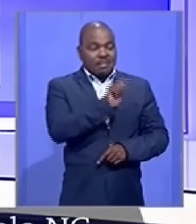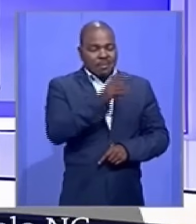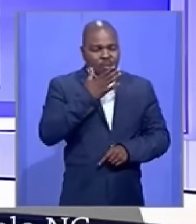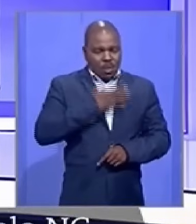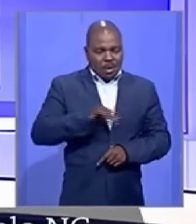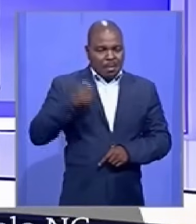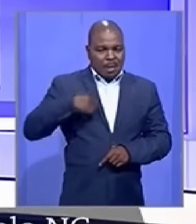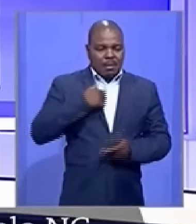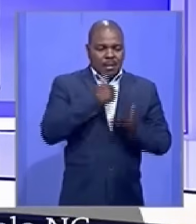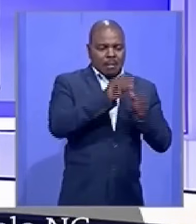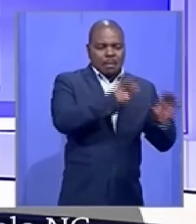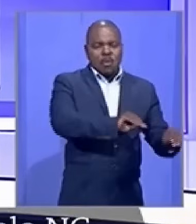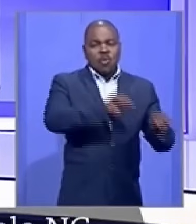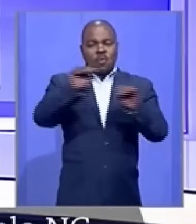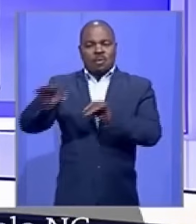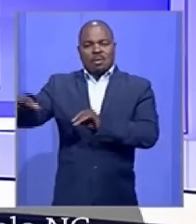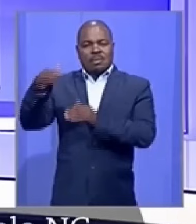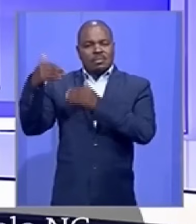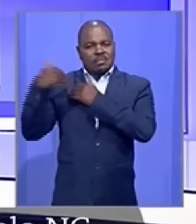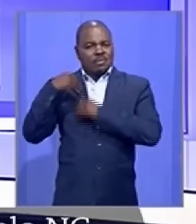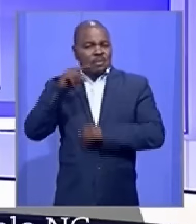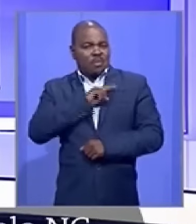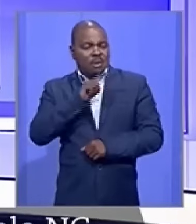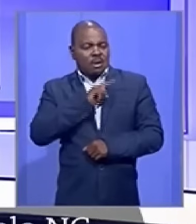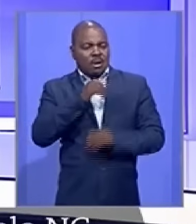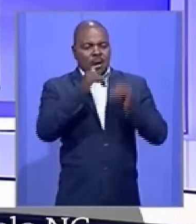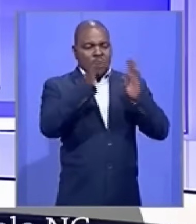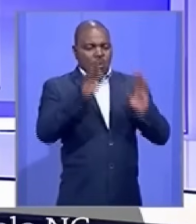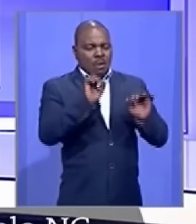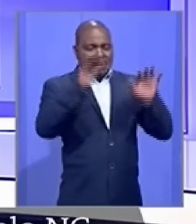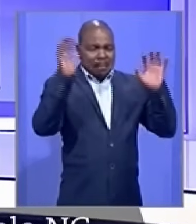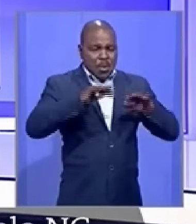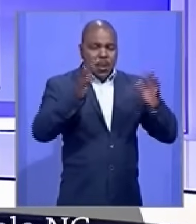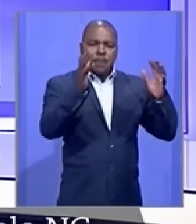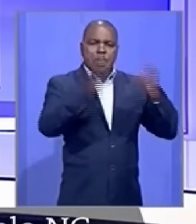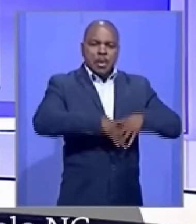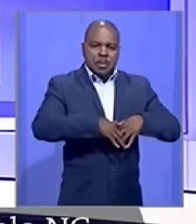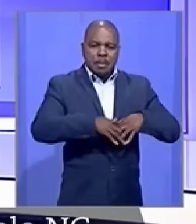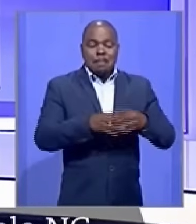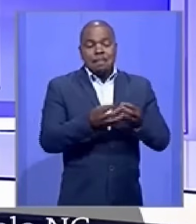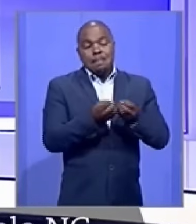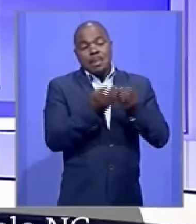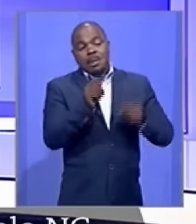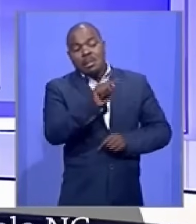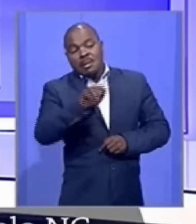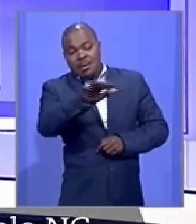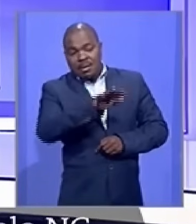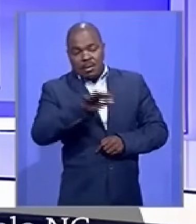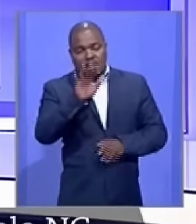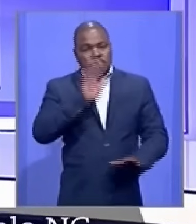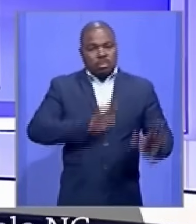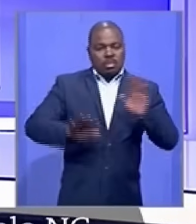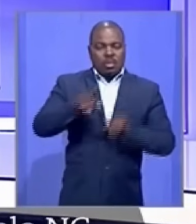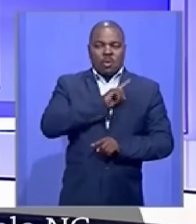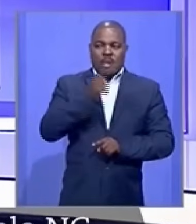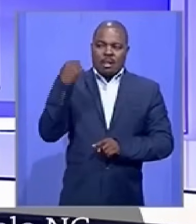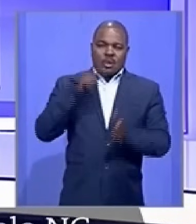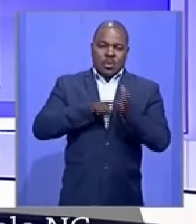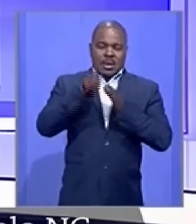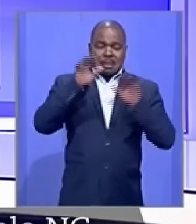se bolokehileng ka mora hore dipula tse matla di heletse matlo a bona dibaka tse mmalwa provinceng ena di angwe ke dikgola mafelong a